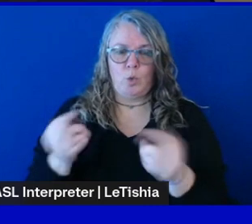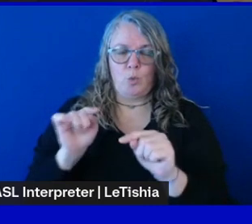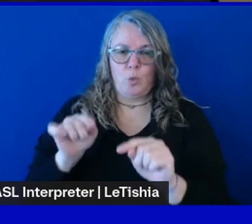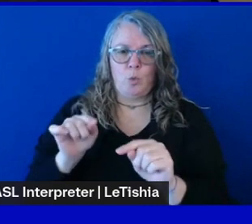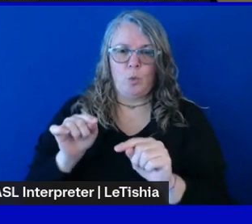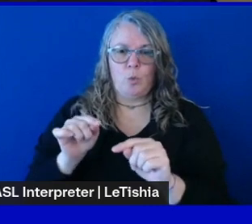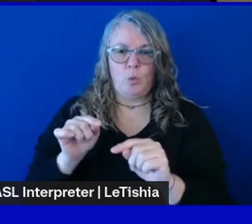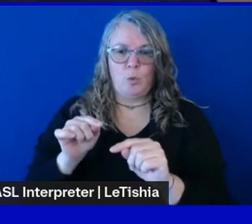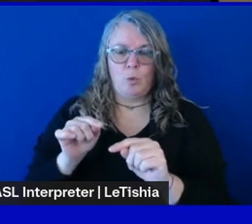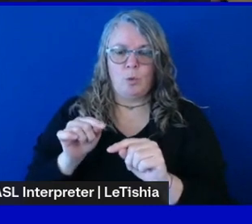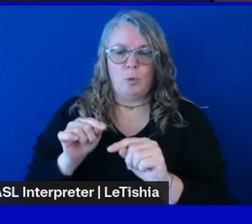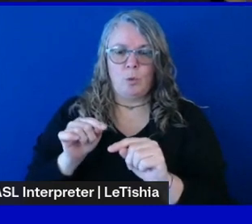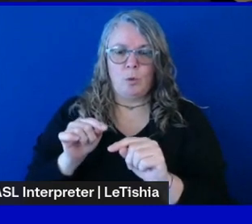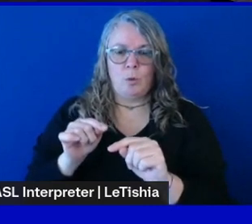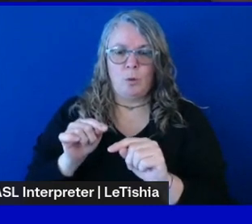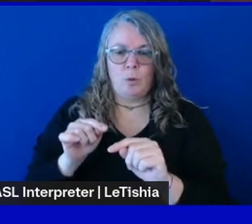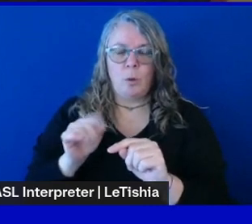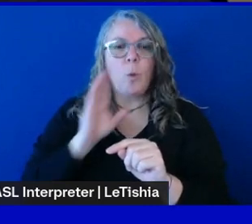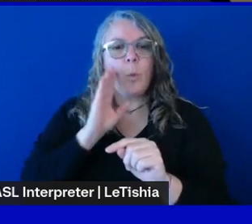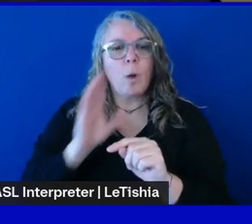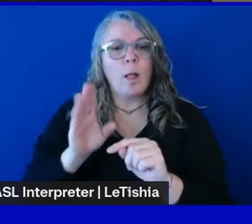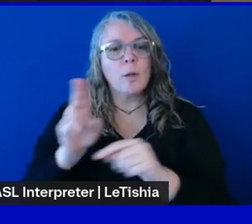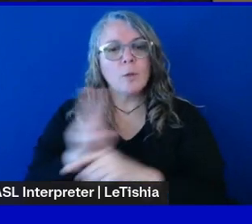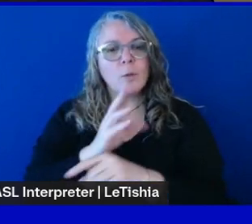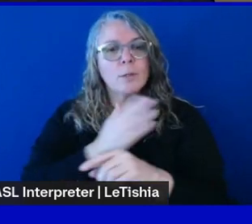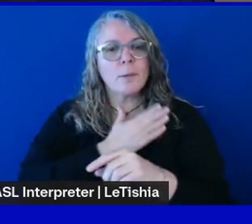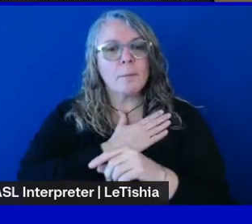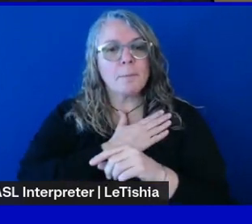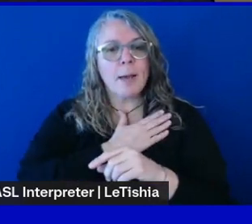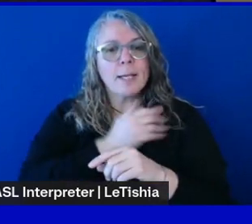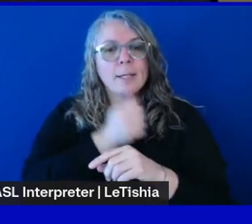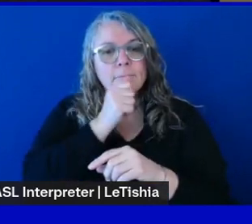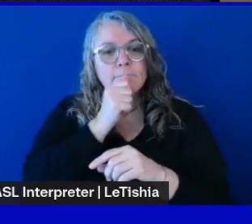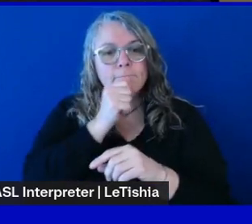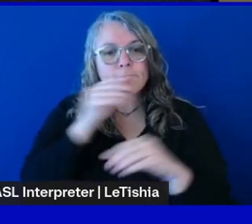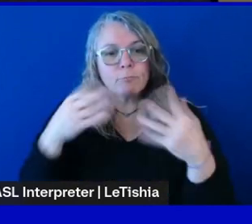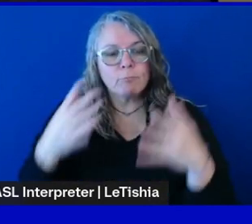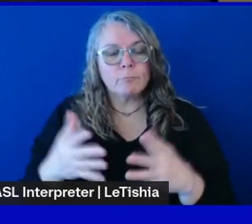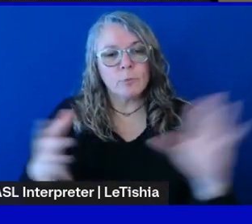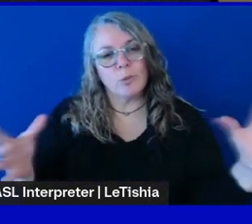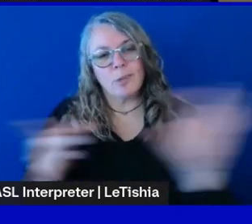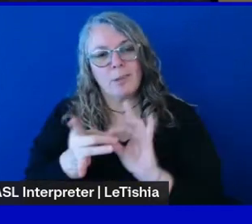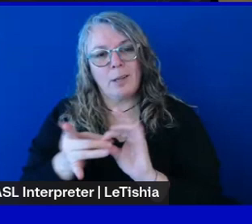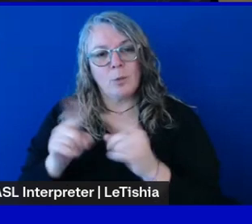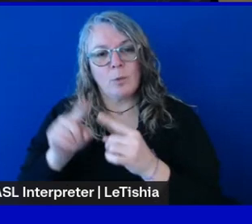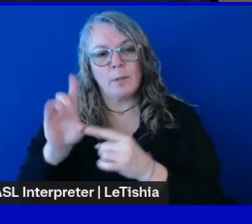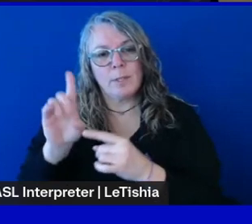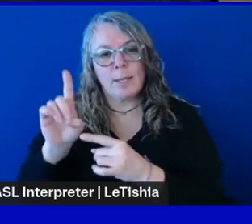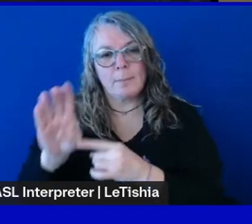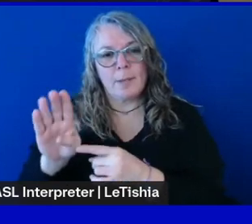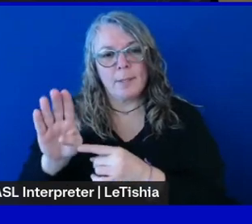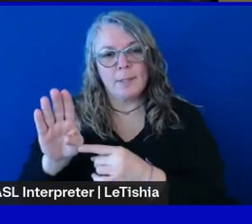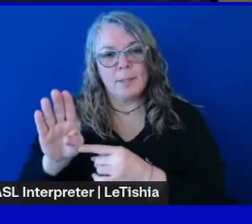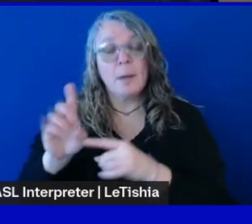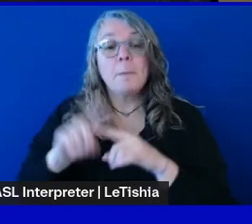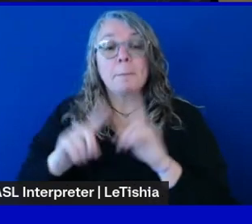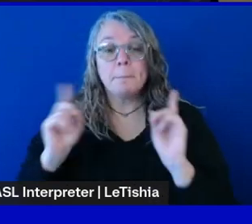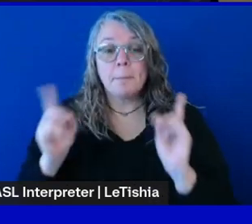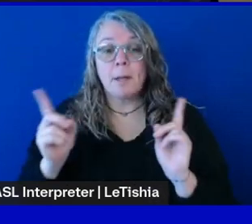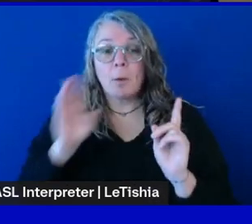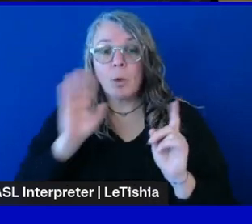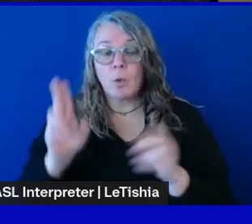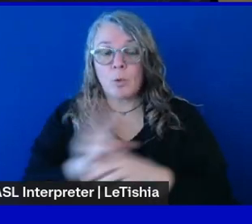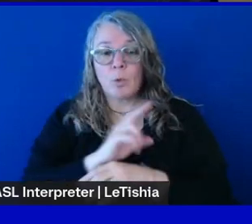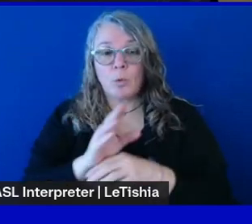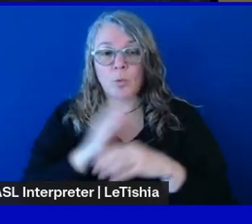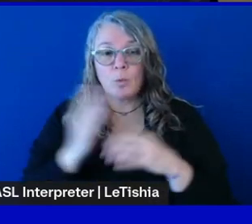we are going to use my MySQL provider to connect to the database. But what we're going to use